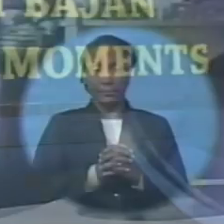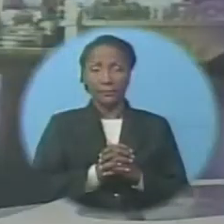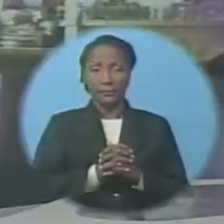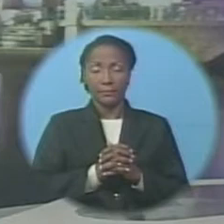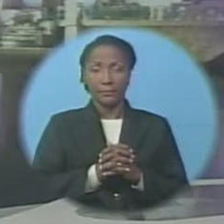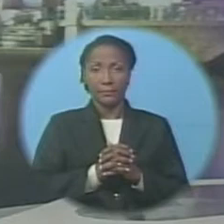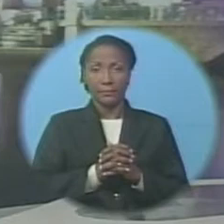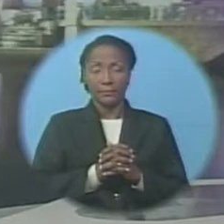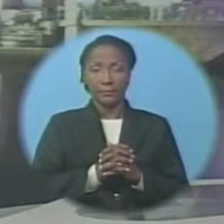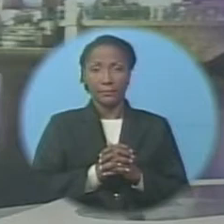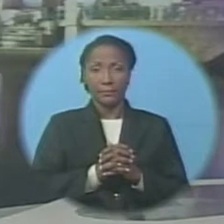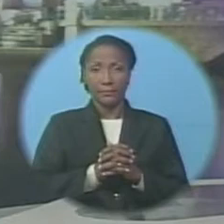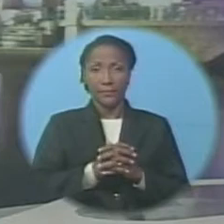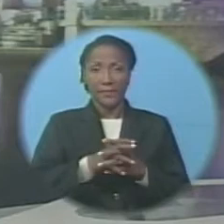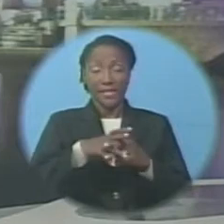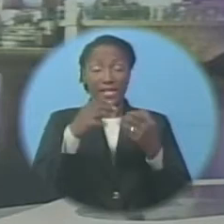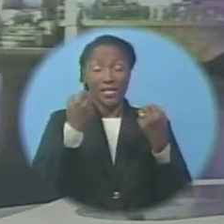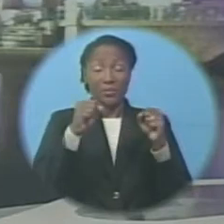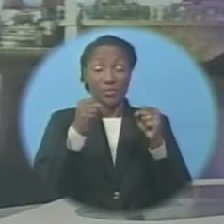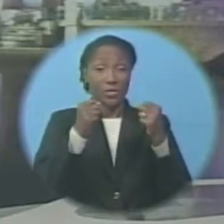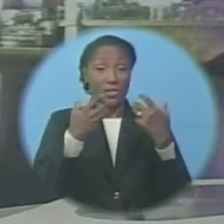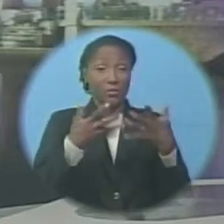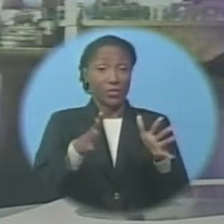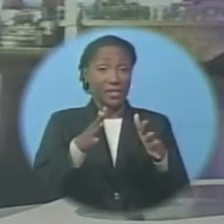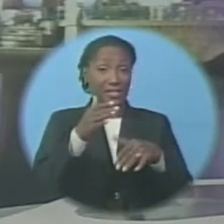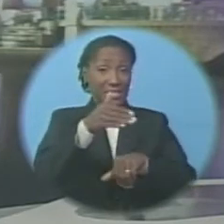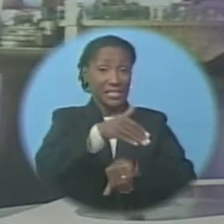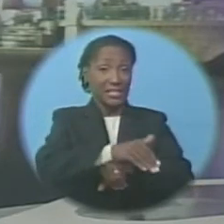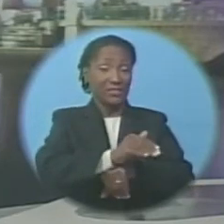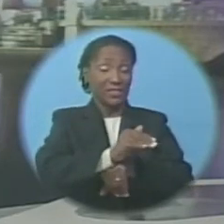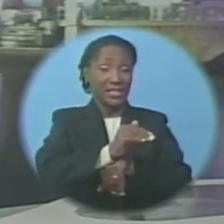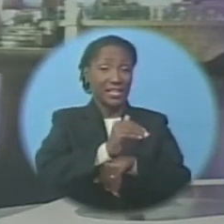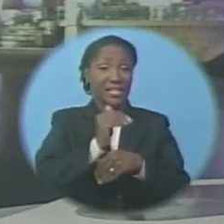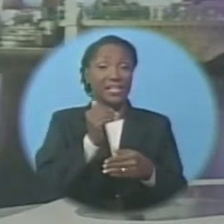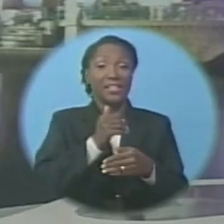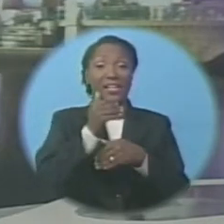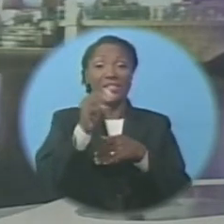Well, that's it for sports this evening. Coming up next, the Business Report.